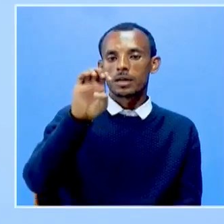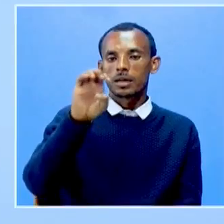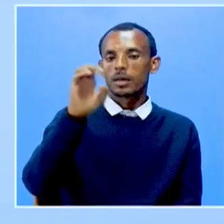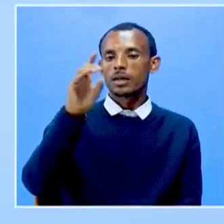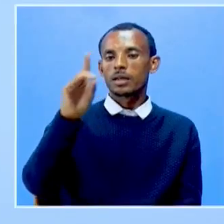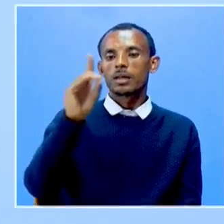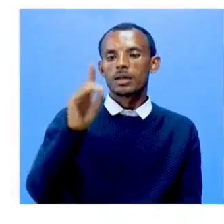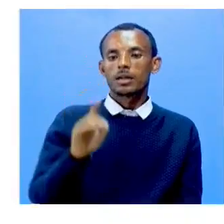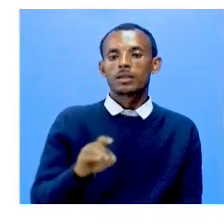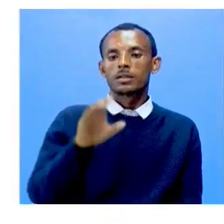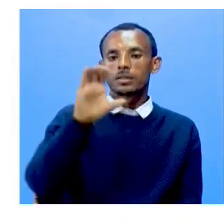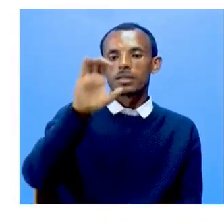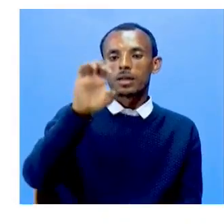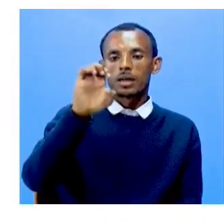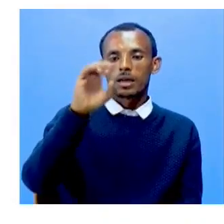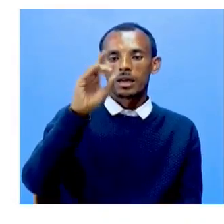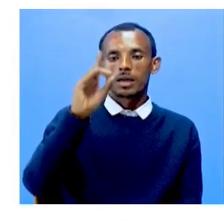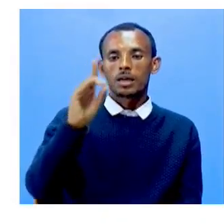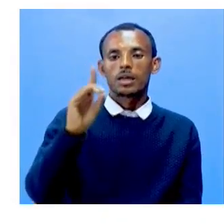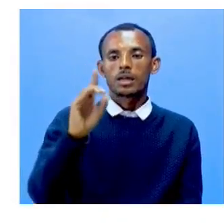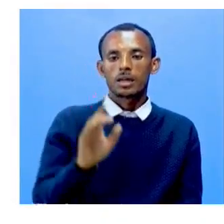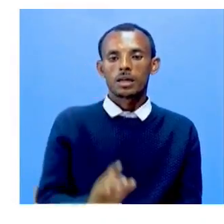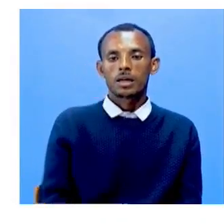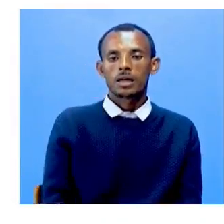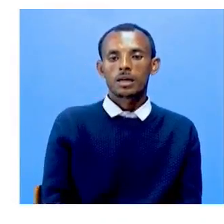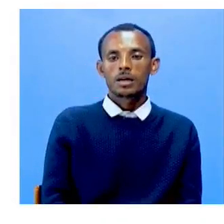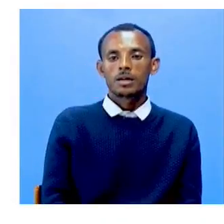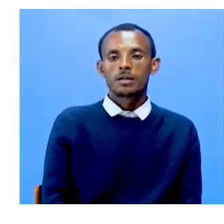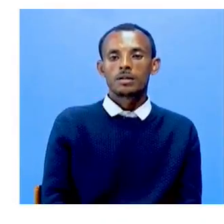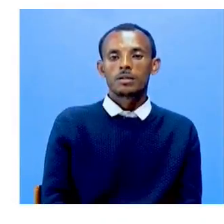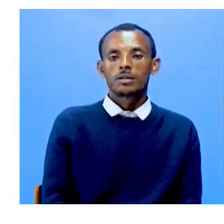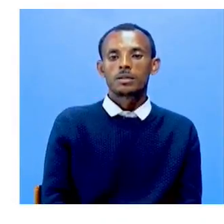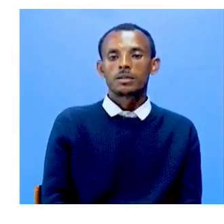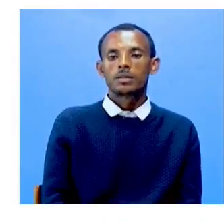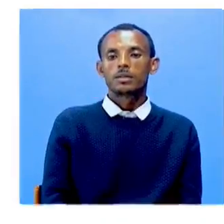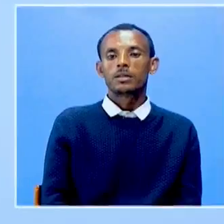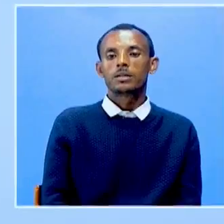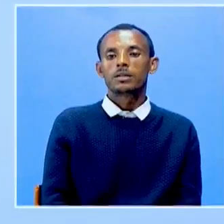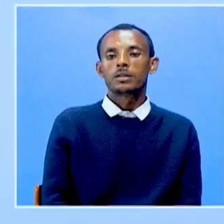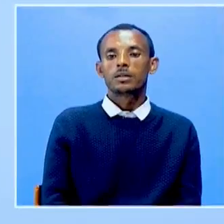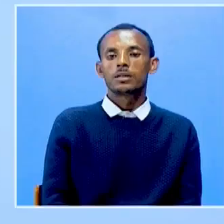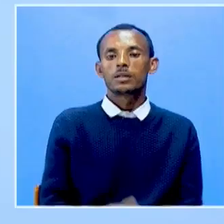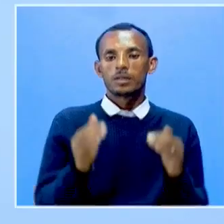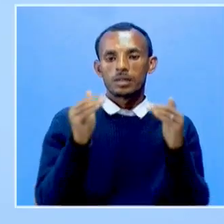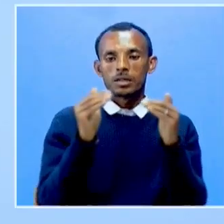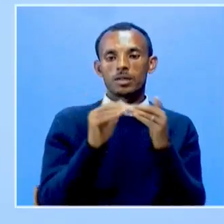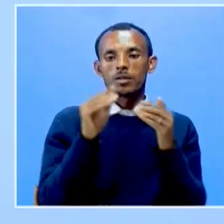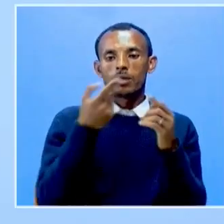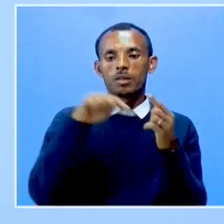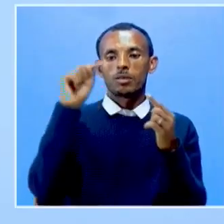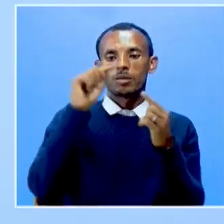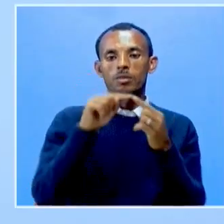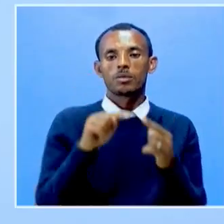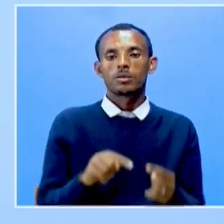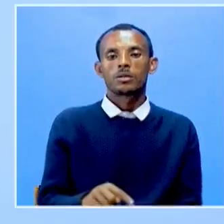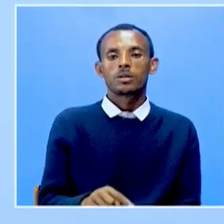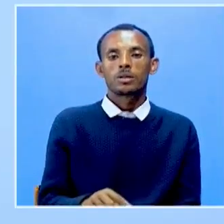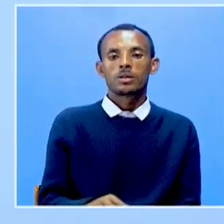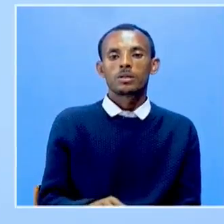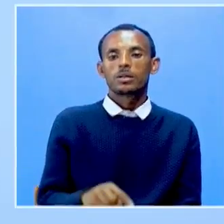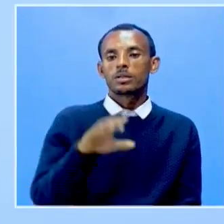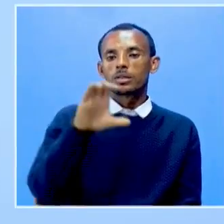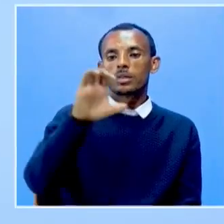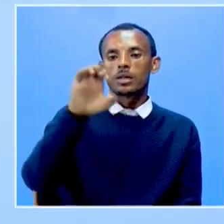CAD. Triangle CED is this congruent to